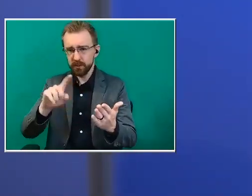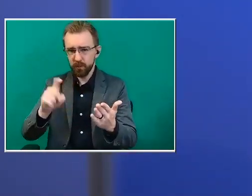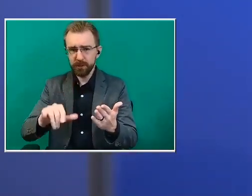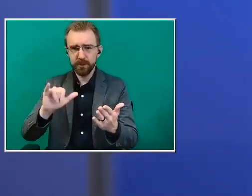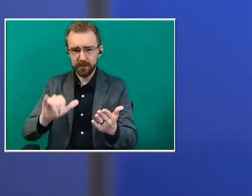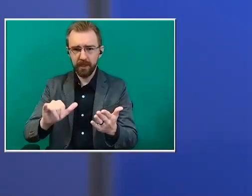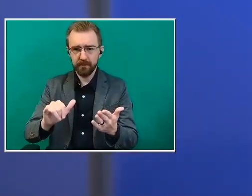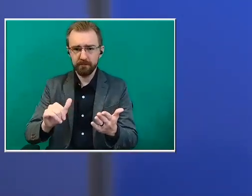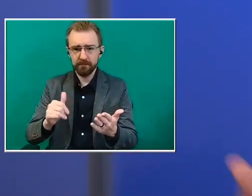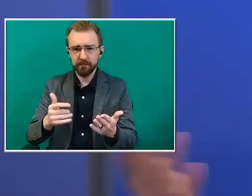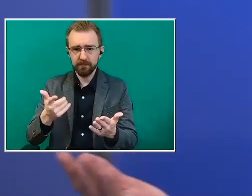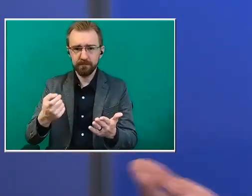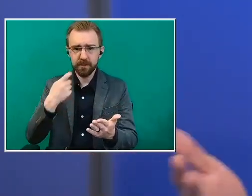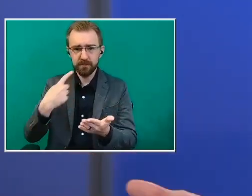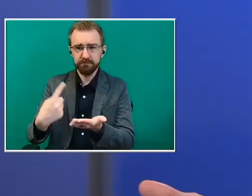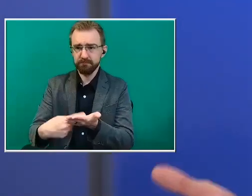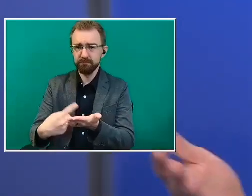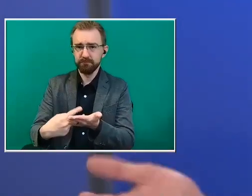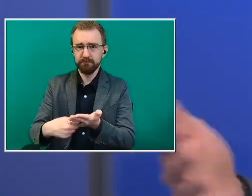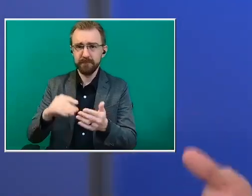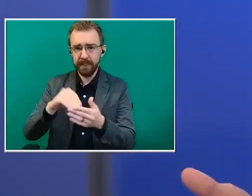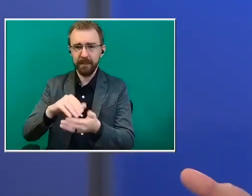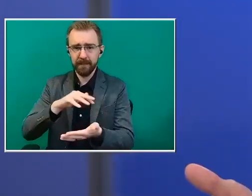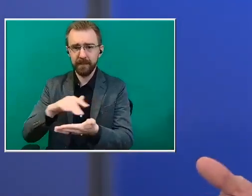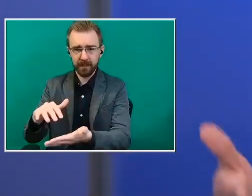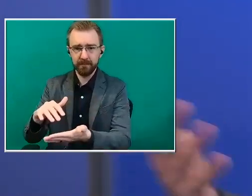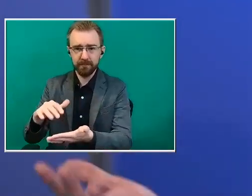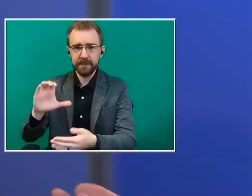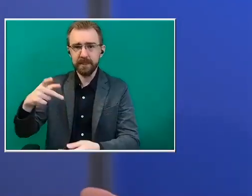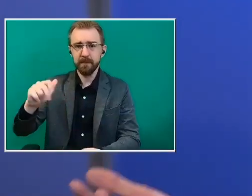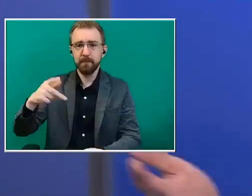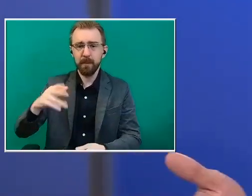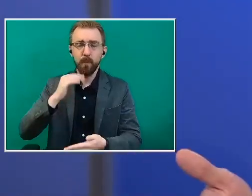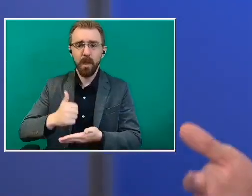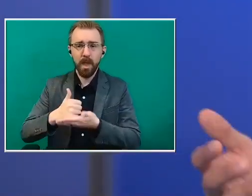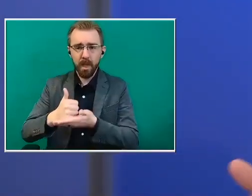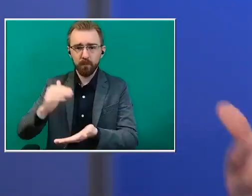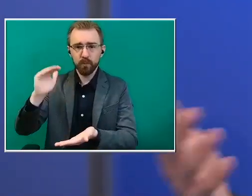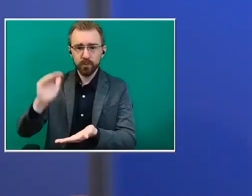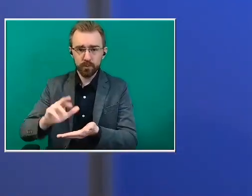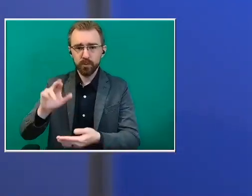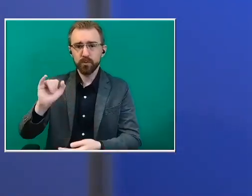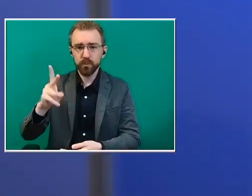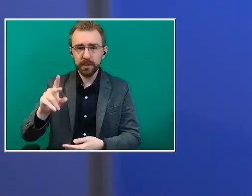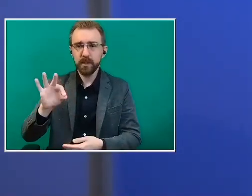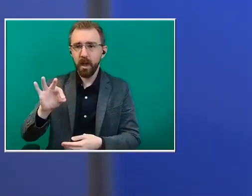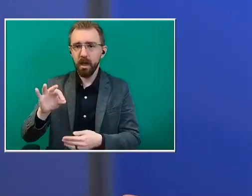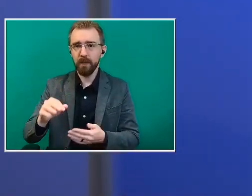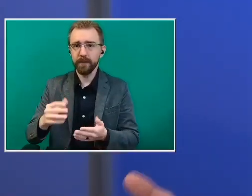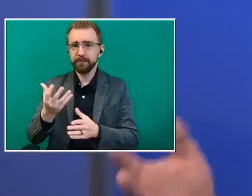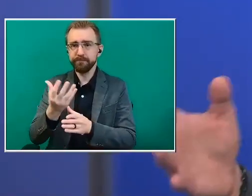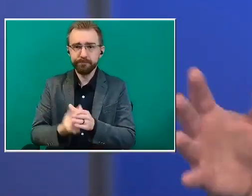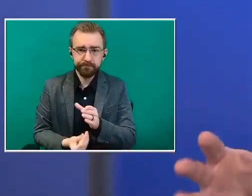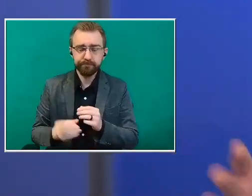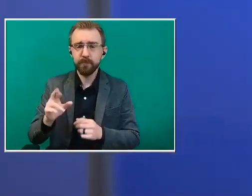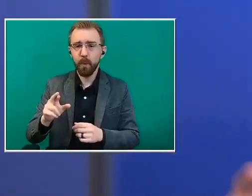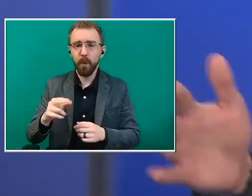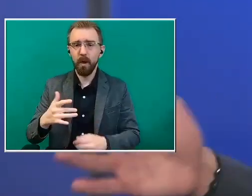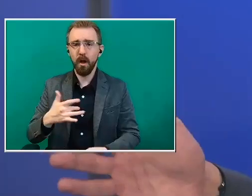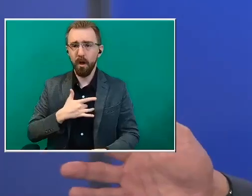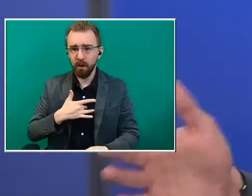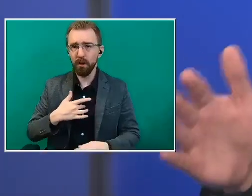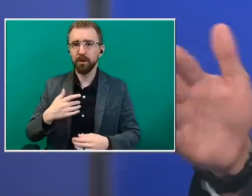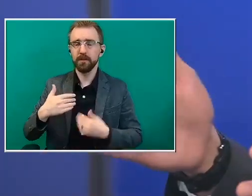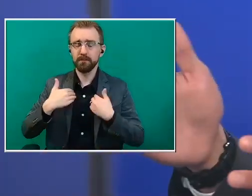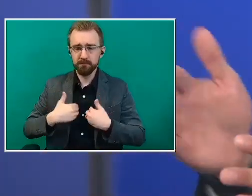question that we addressed in the study. Well, does CPAP help reduce someone's risk of mortality or someone's risk of having cardiovascular diseases? And that's how we